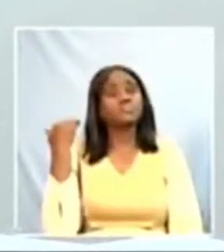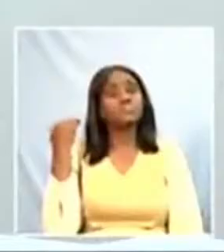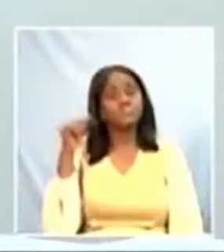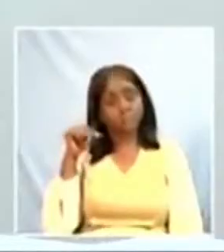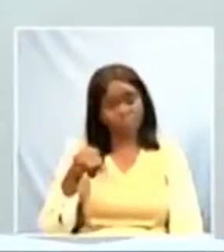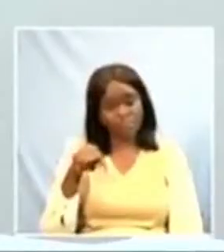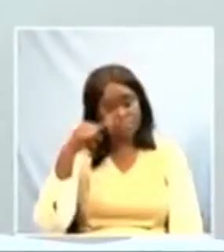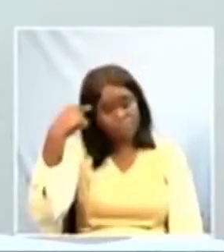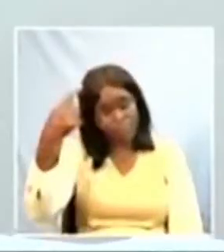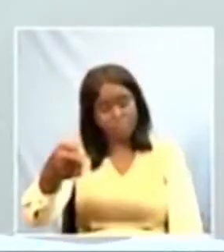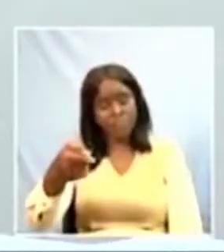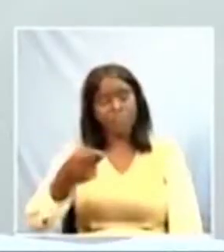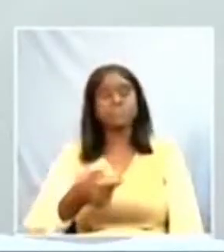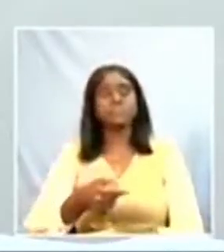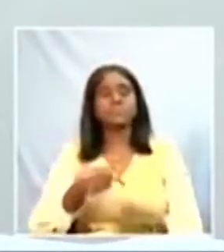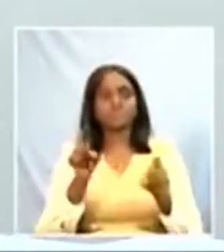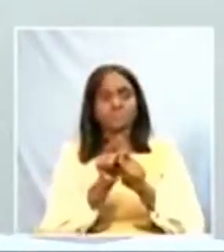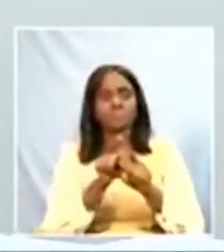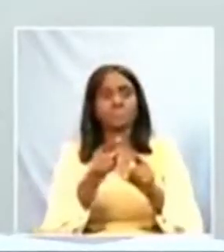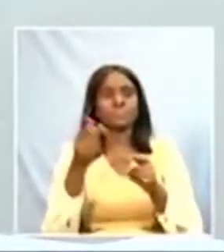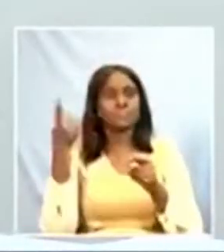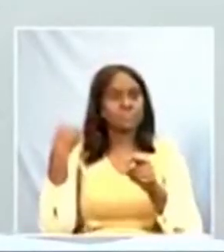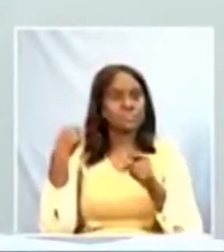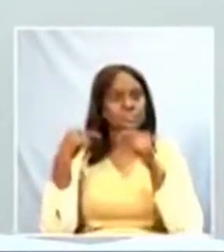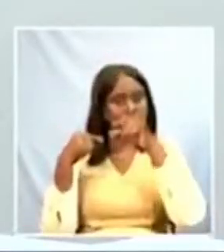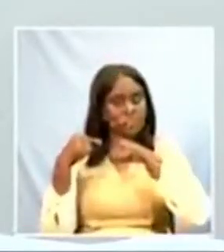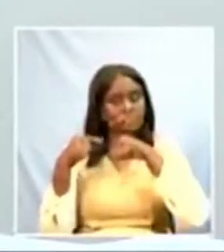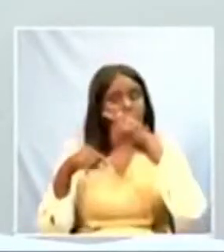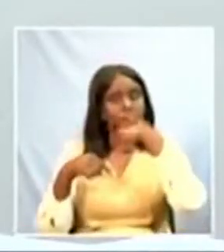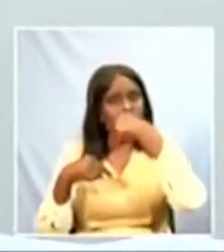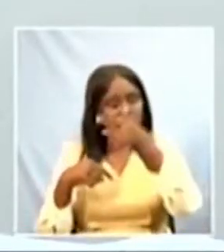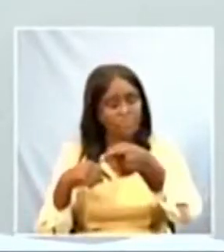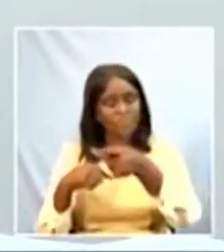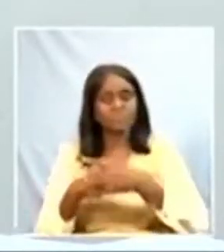if you're Chikaba, the way things were.